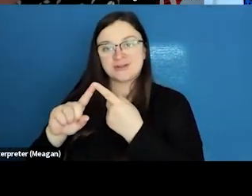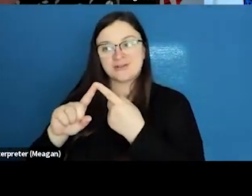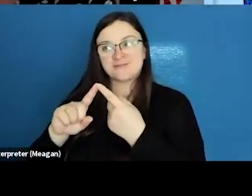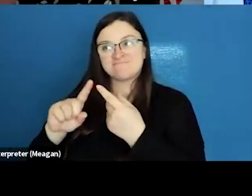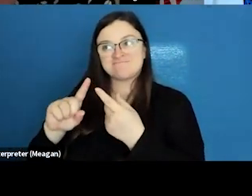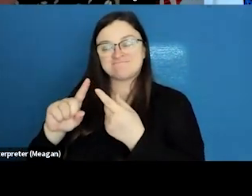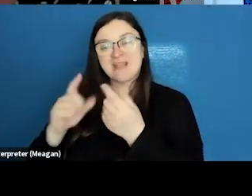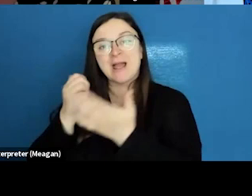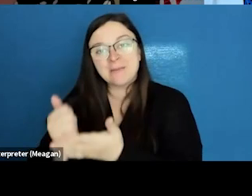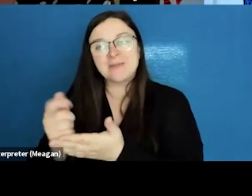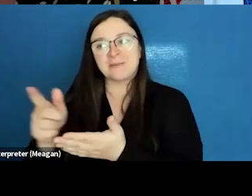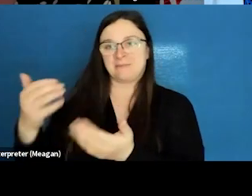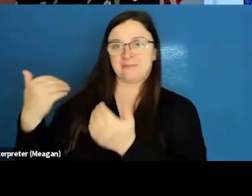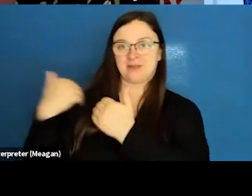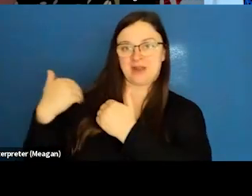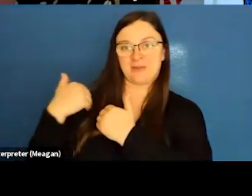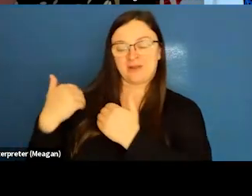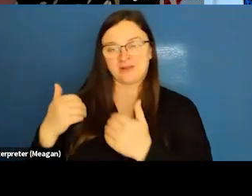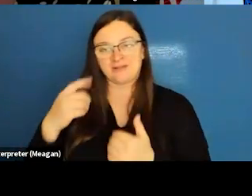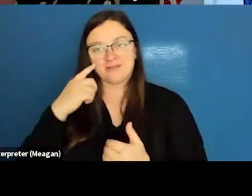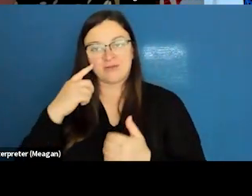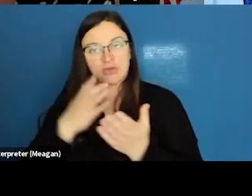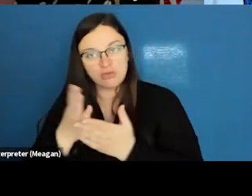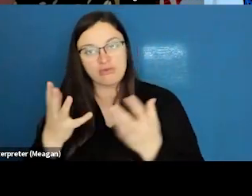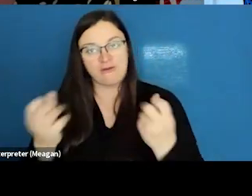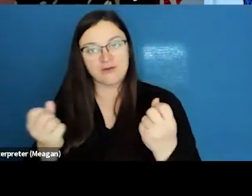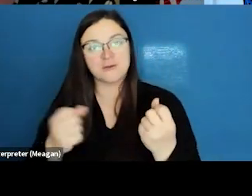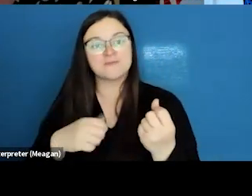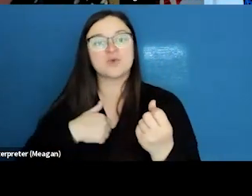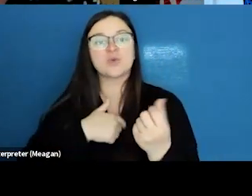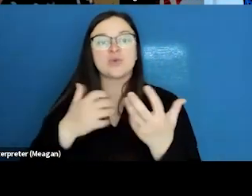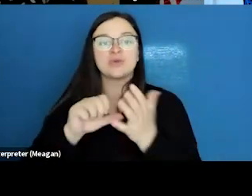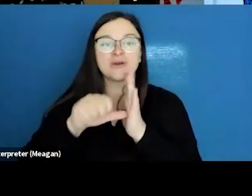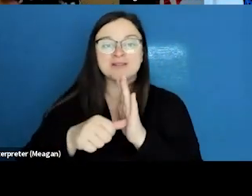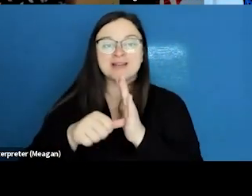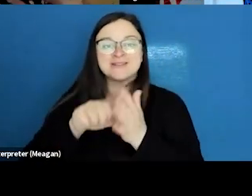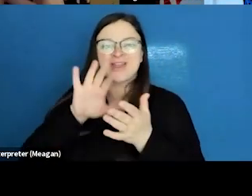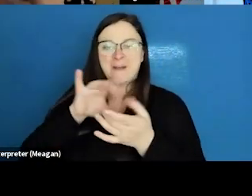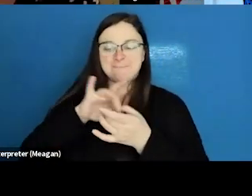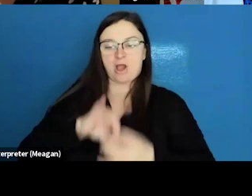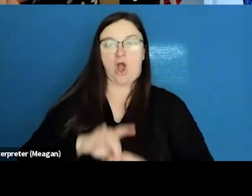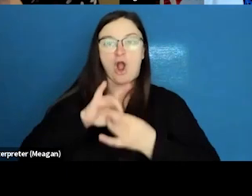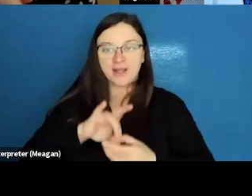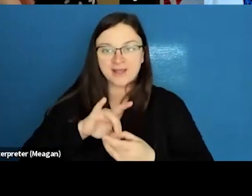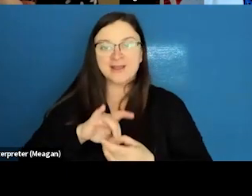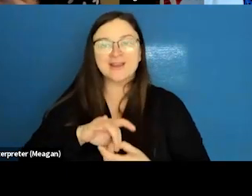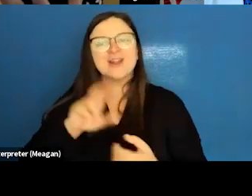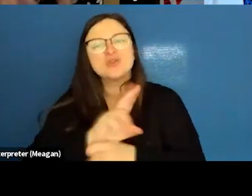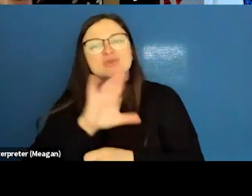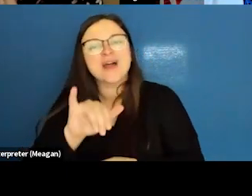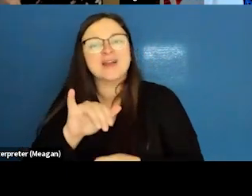We can also use these relationships to emphasize belonging, and then use them to humanize